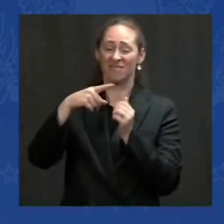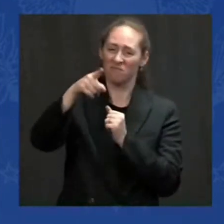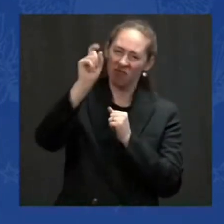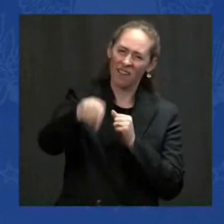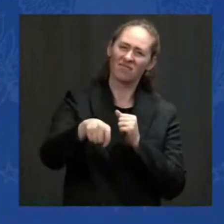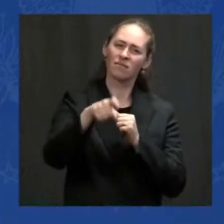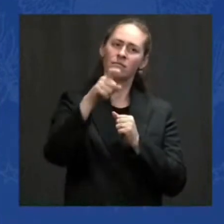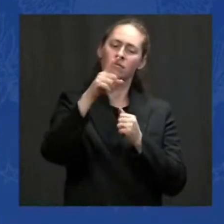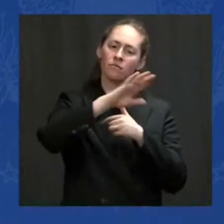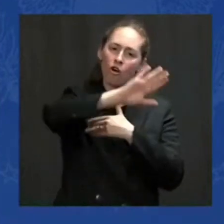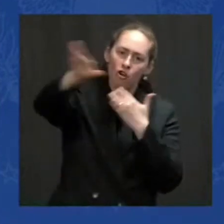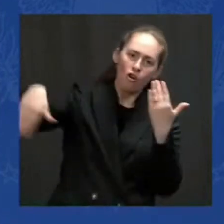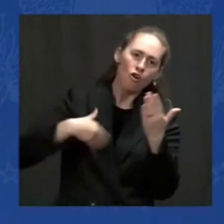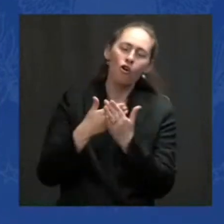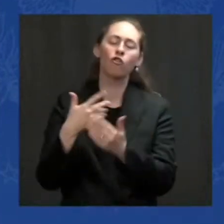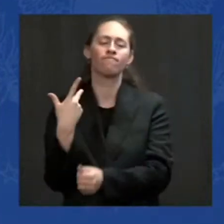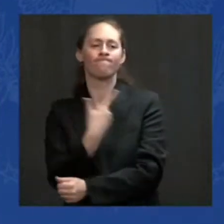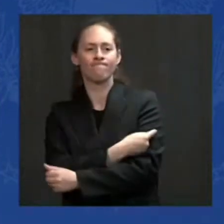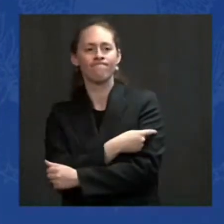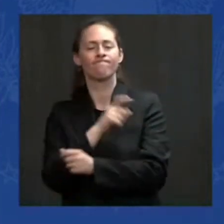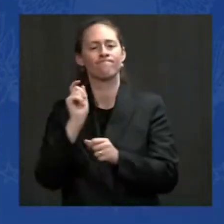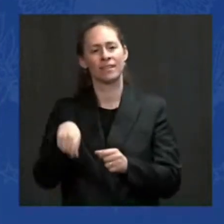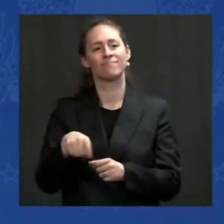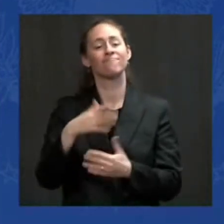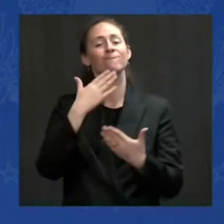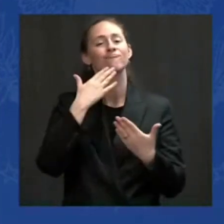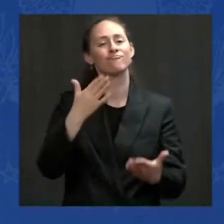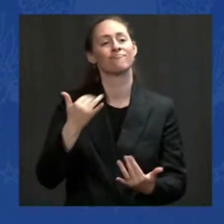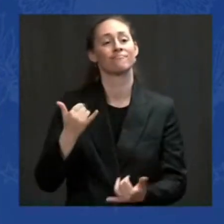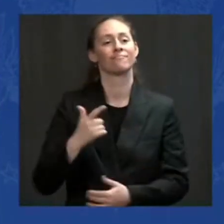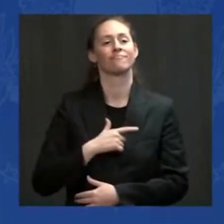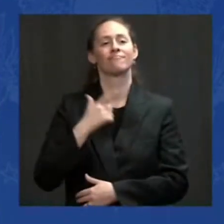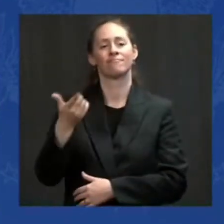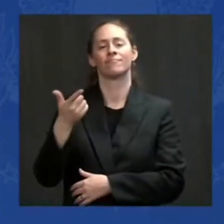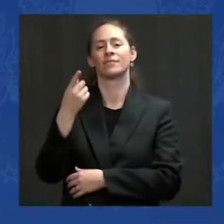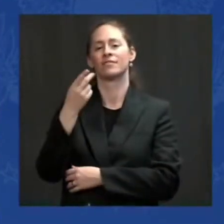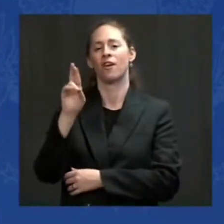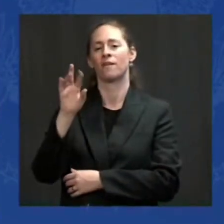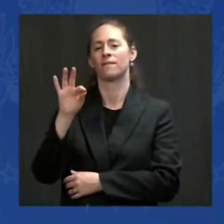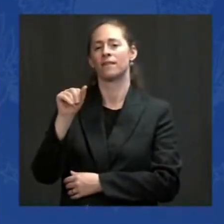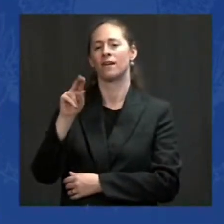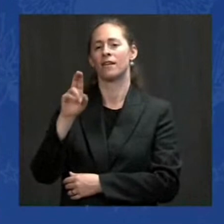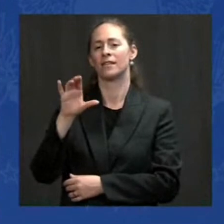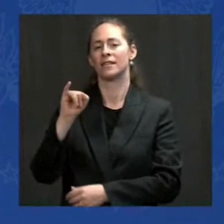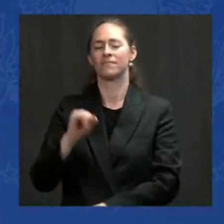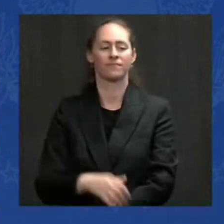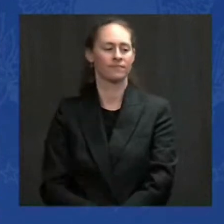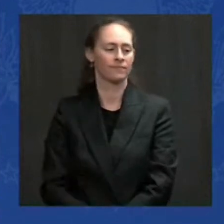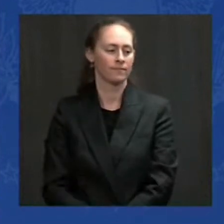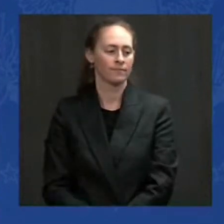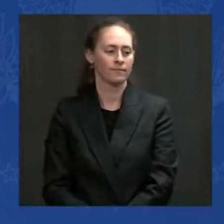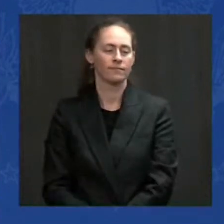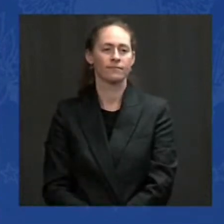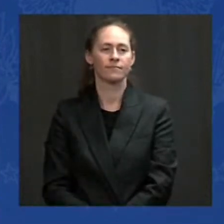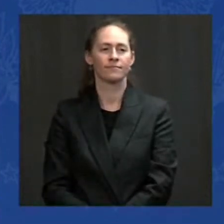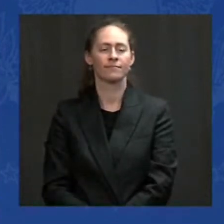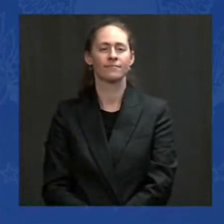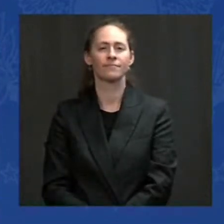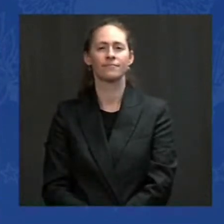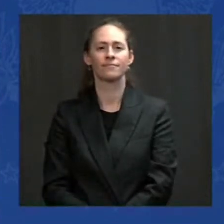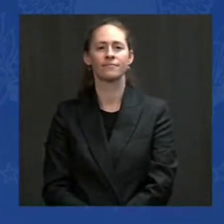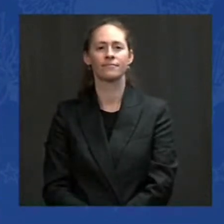get vaccinated. Thank you. I'll now turn things over to Dr. Fauci. Thank you very much, Dr. Walensky. As you heard from